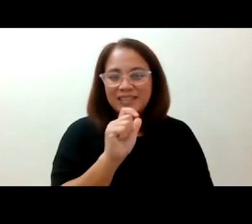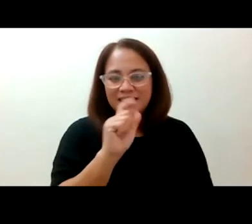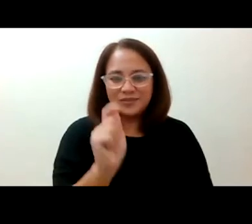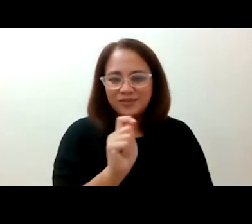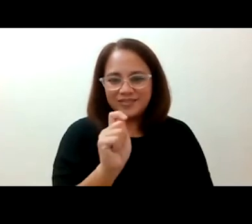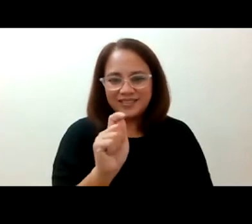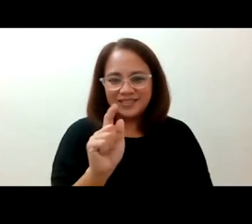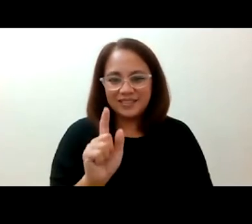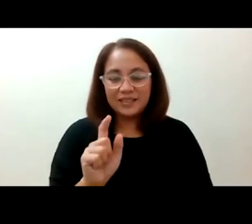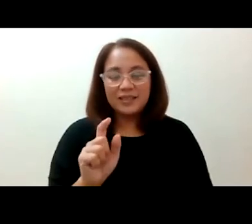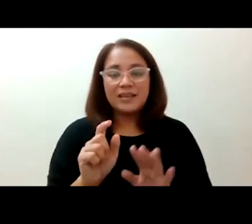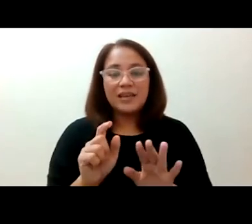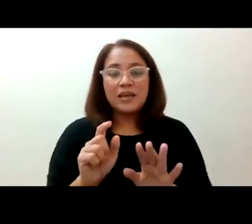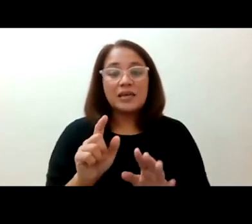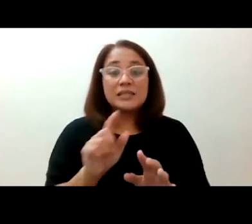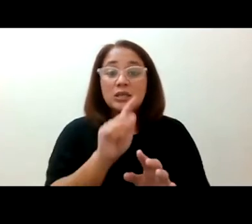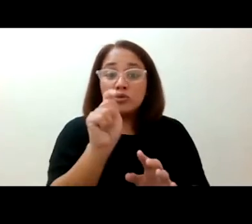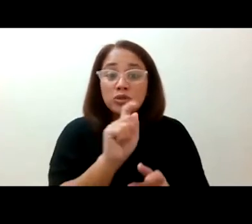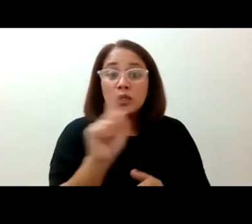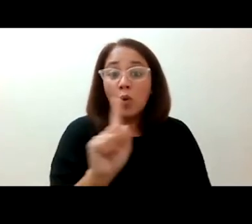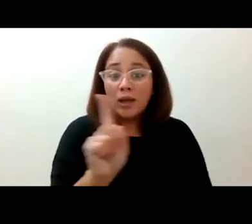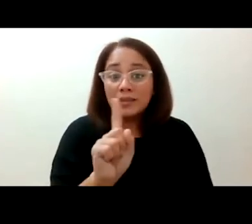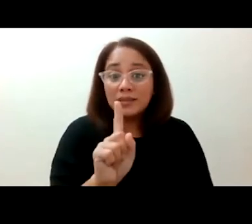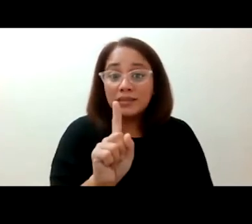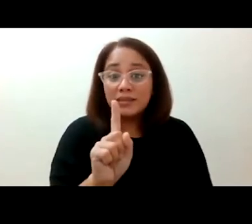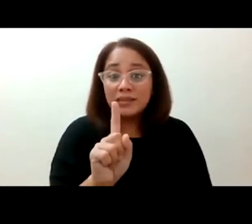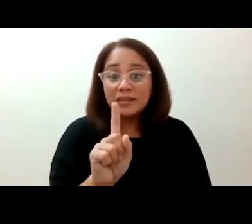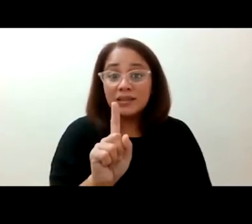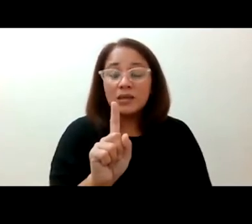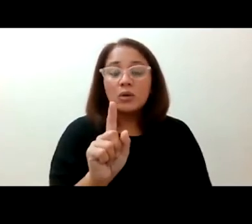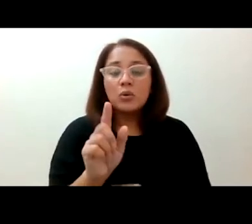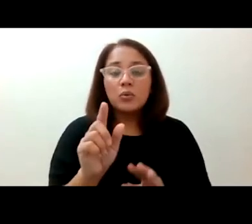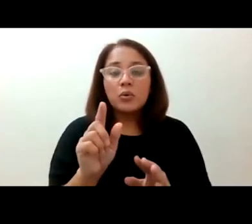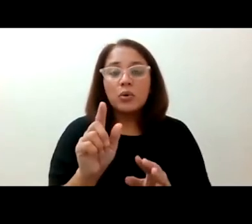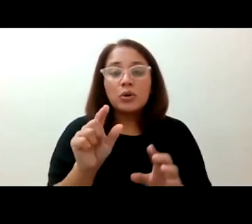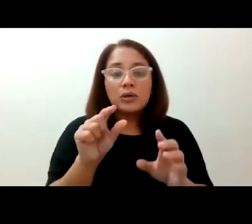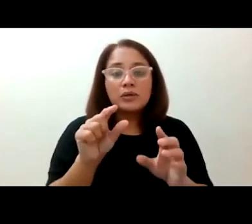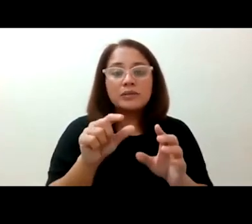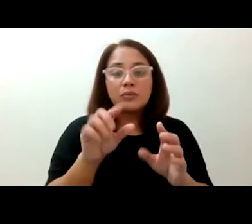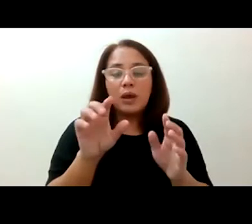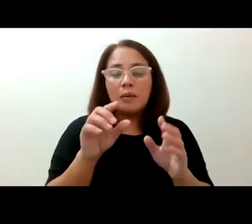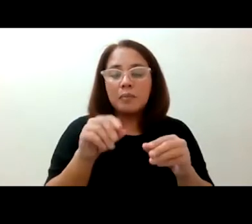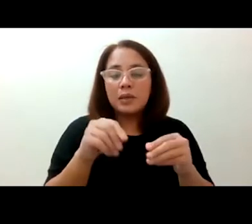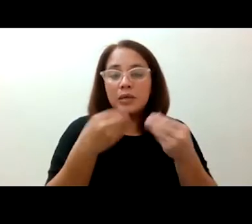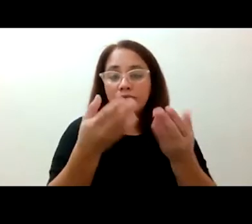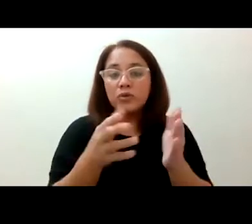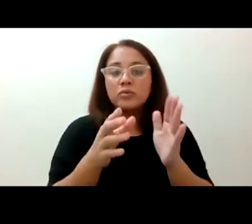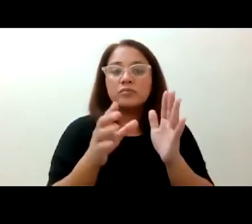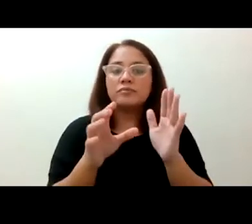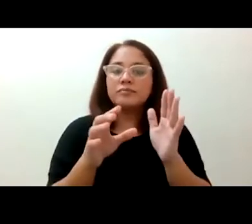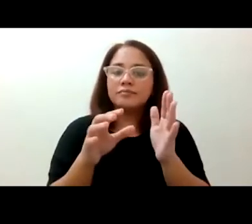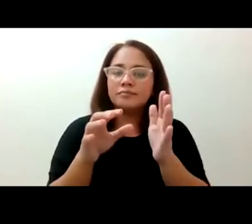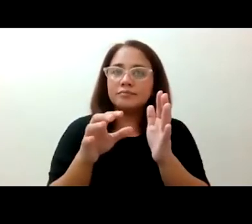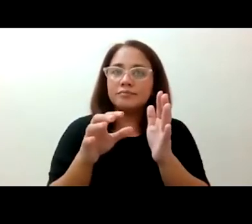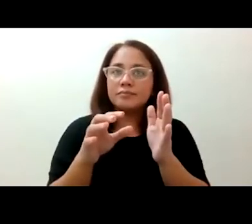Okay, on Tuesday, we will give you examples, study questions